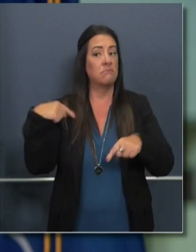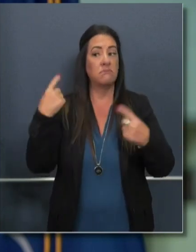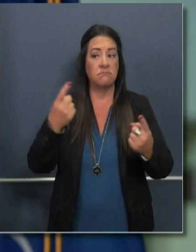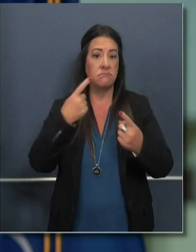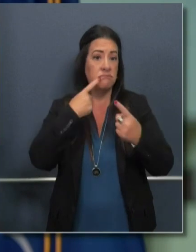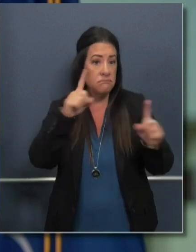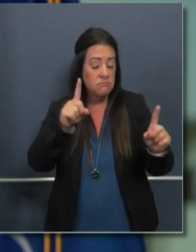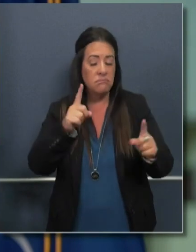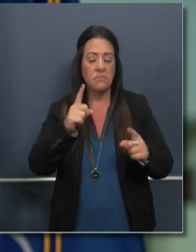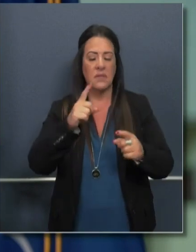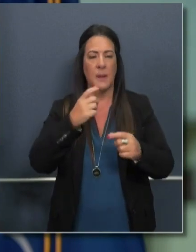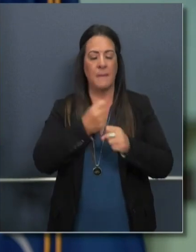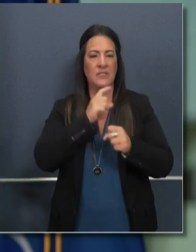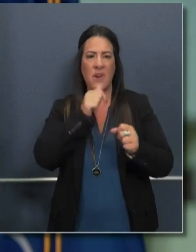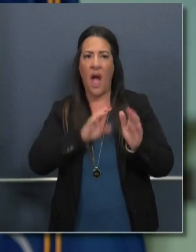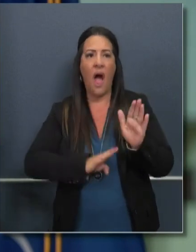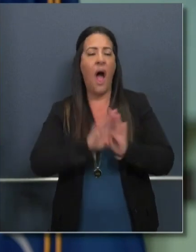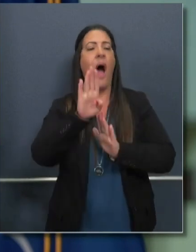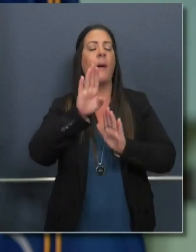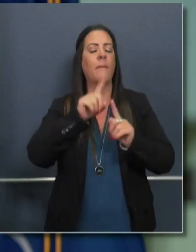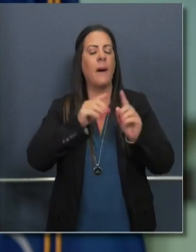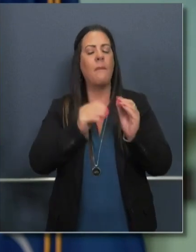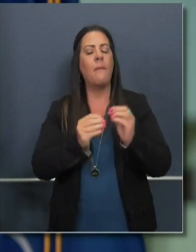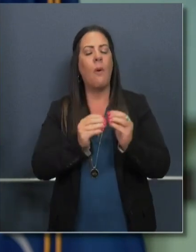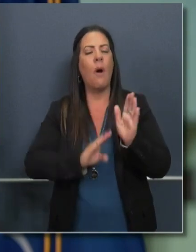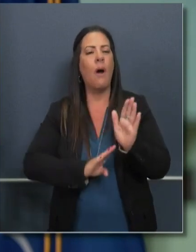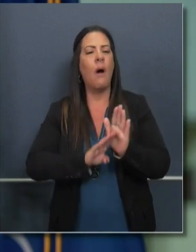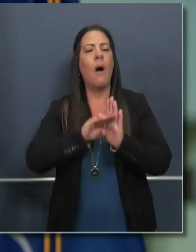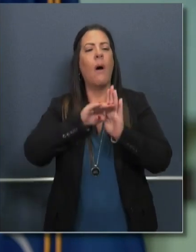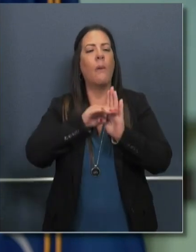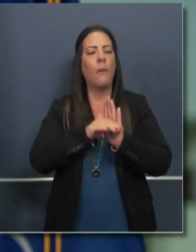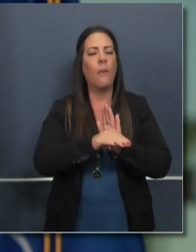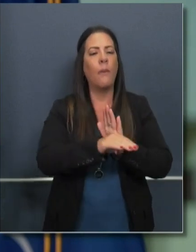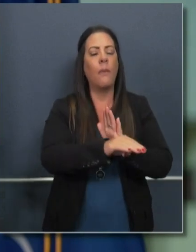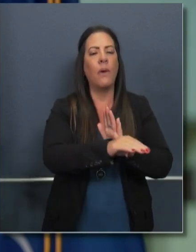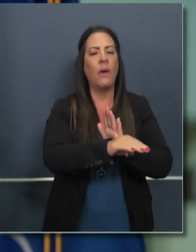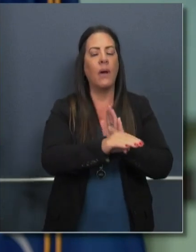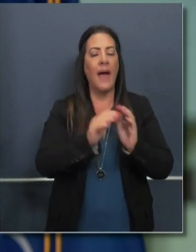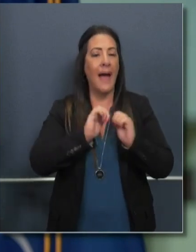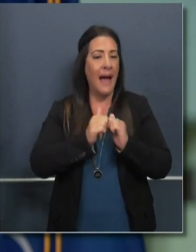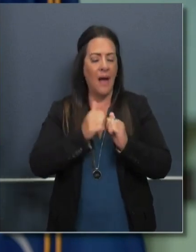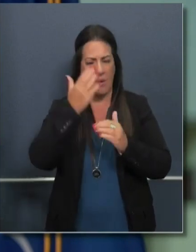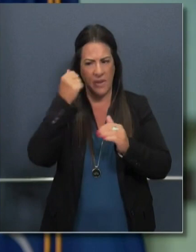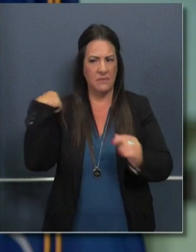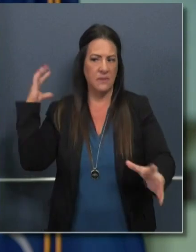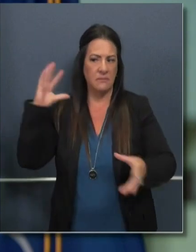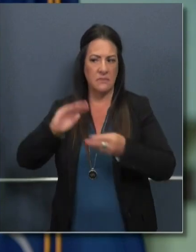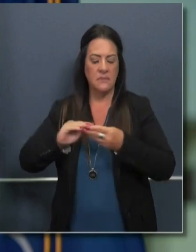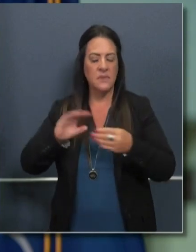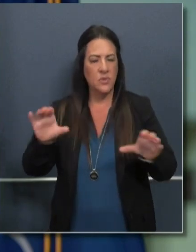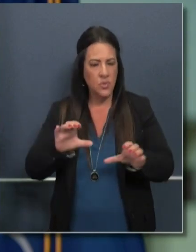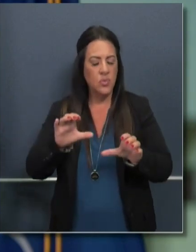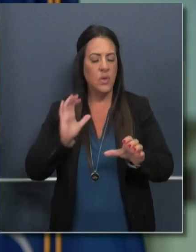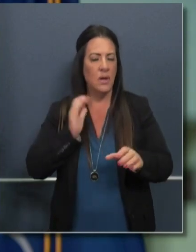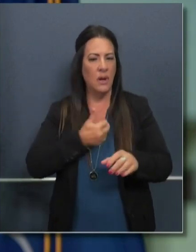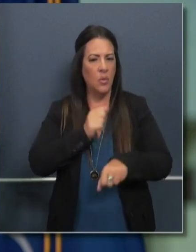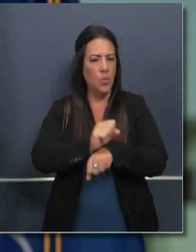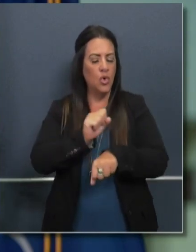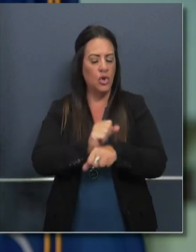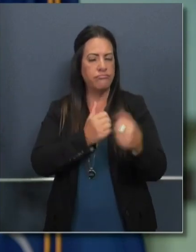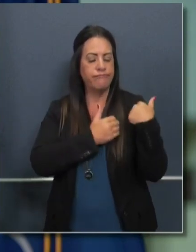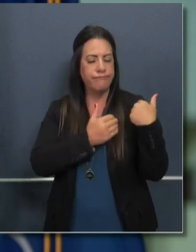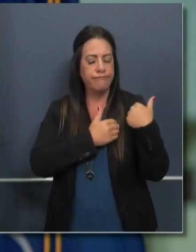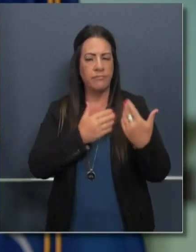bending that curve. I'll get to that in a moment, but we have stretched it out. We have elongated it, and that's what we're